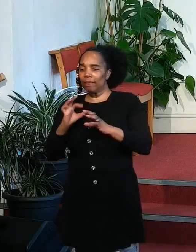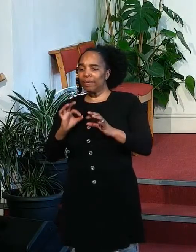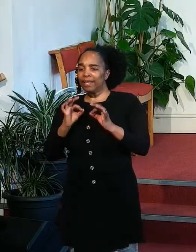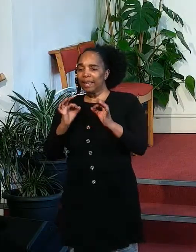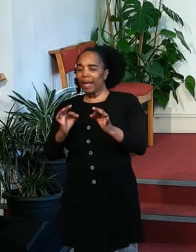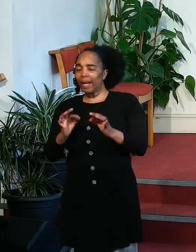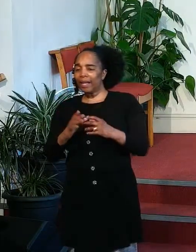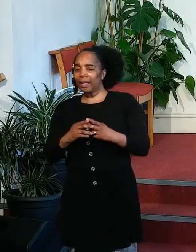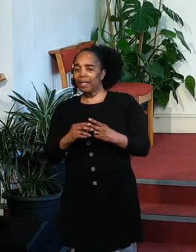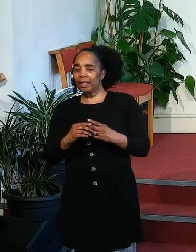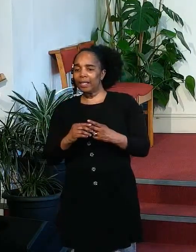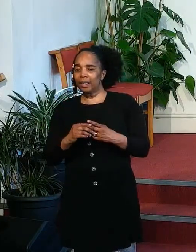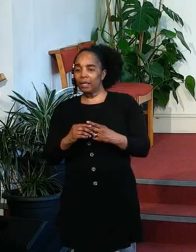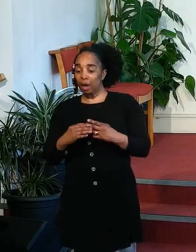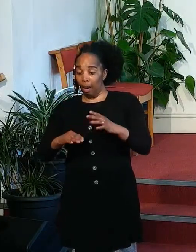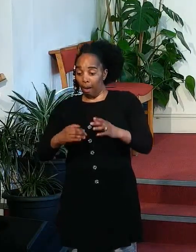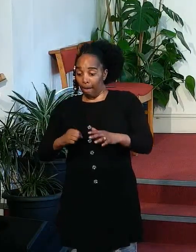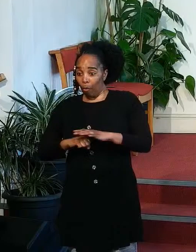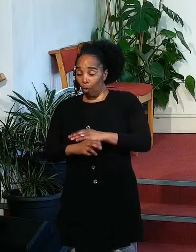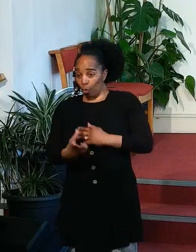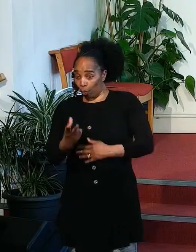If you're born with it,